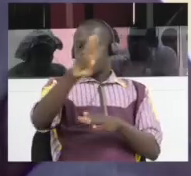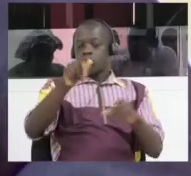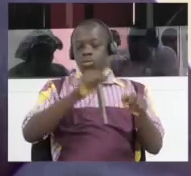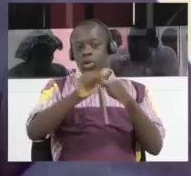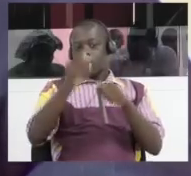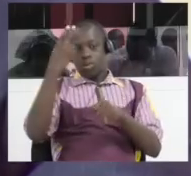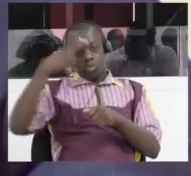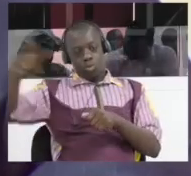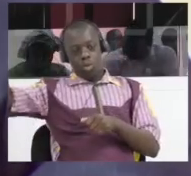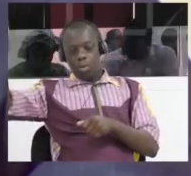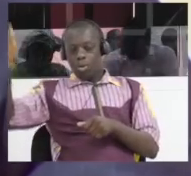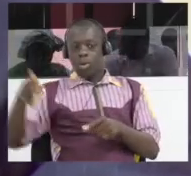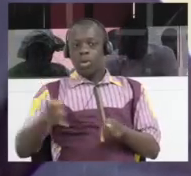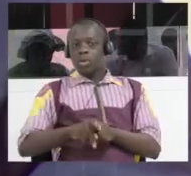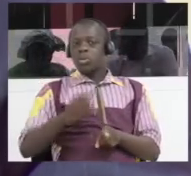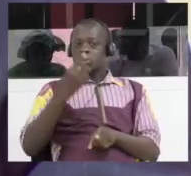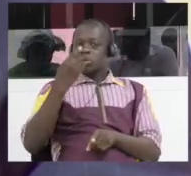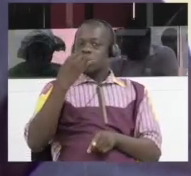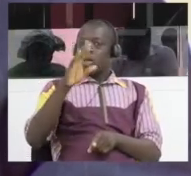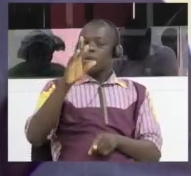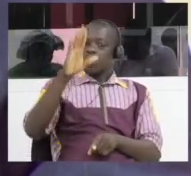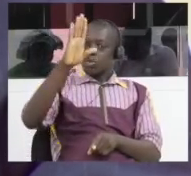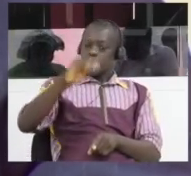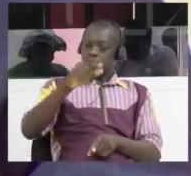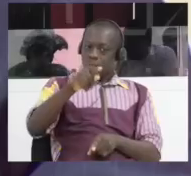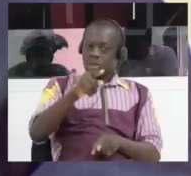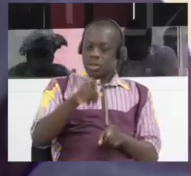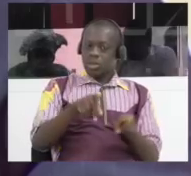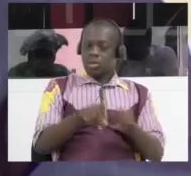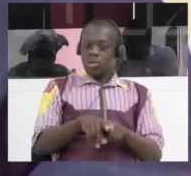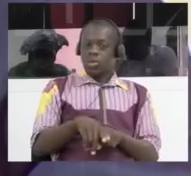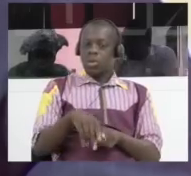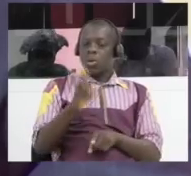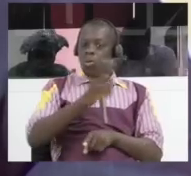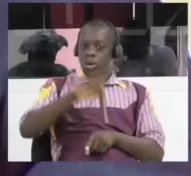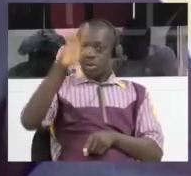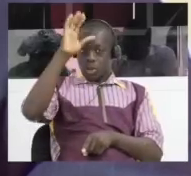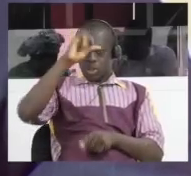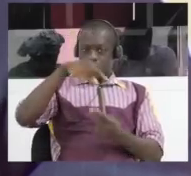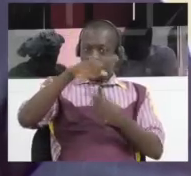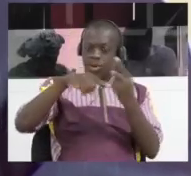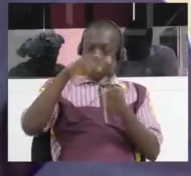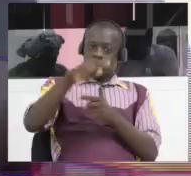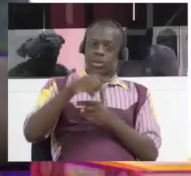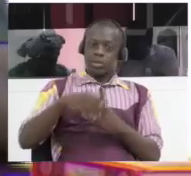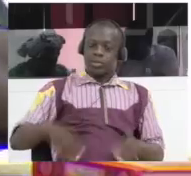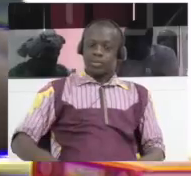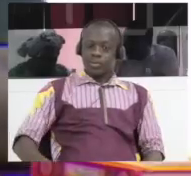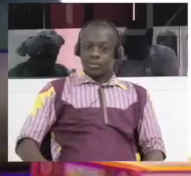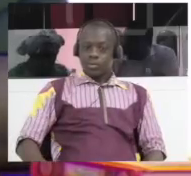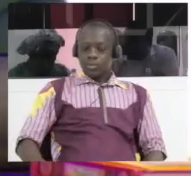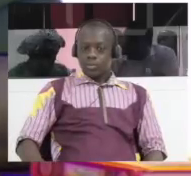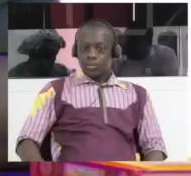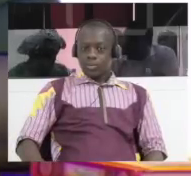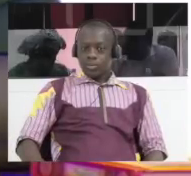He said, we have done this. What did you understand him to mean by we have done this? I